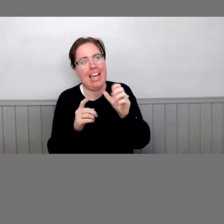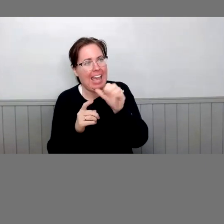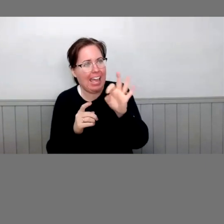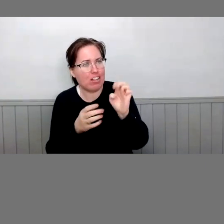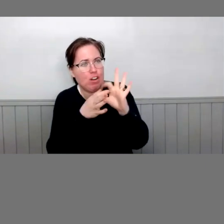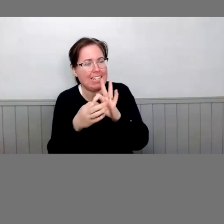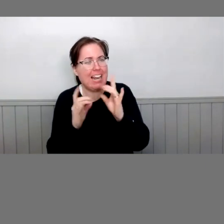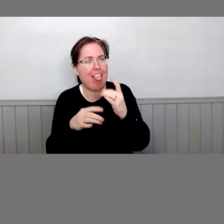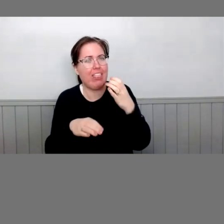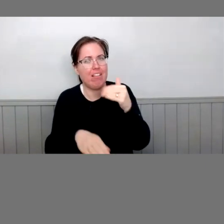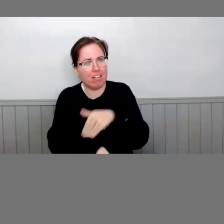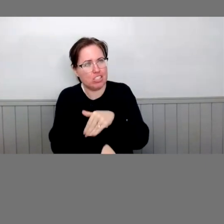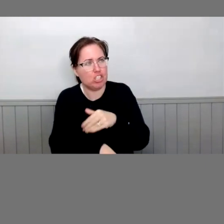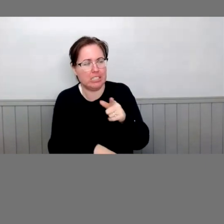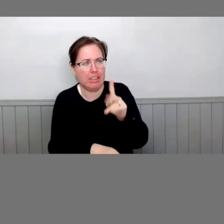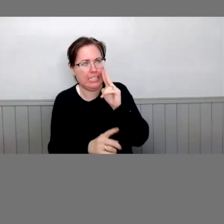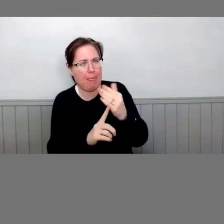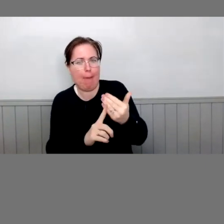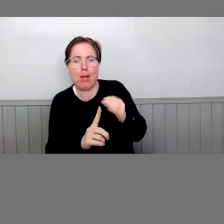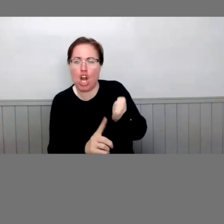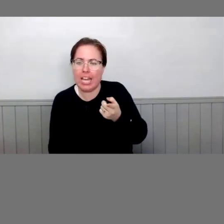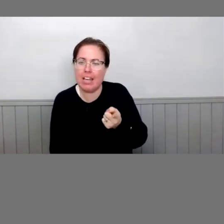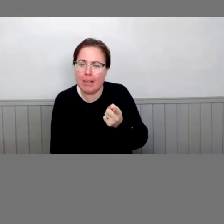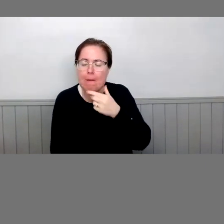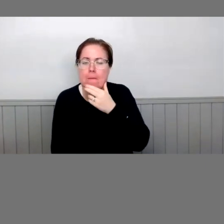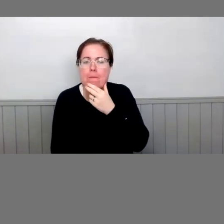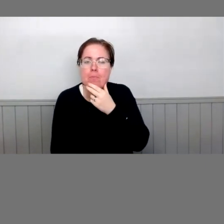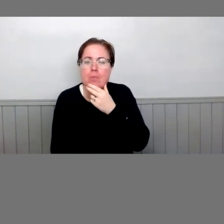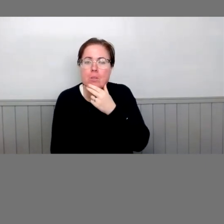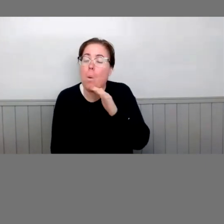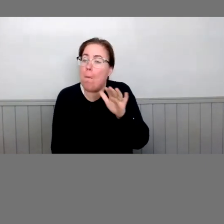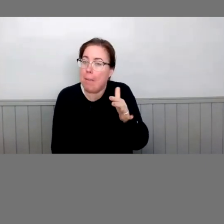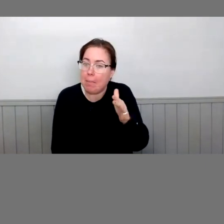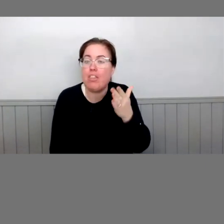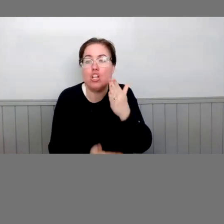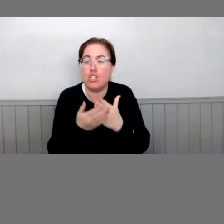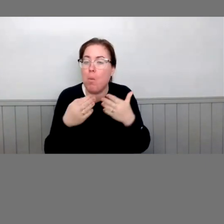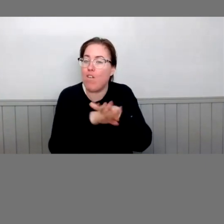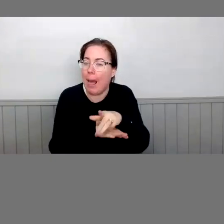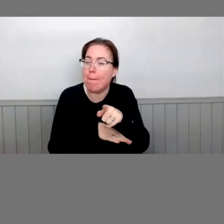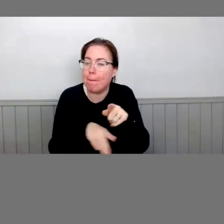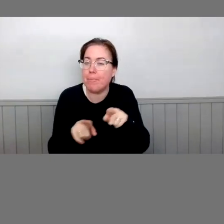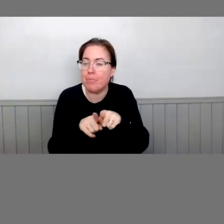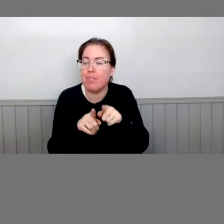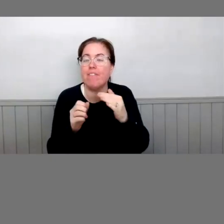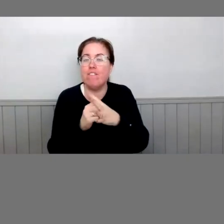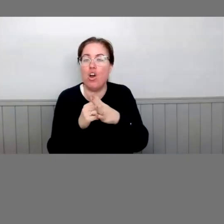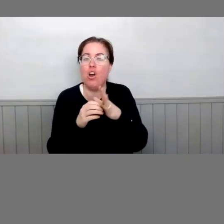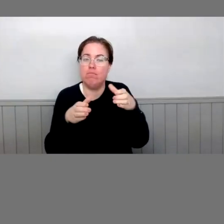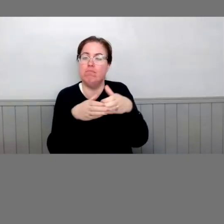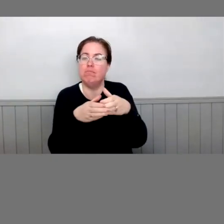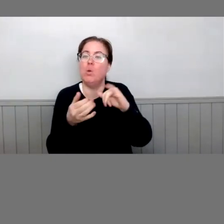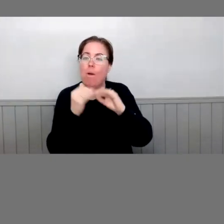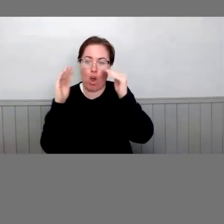display those earlier. So it may well be there's some overlap there for the proportion of people